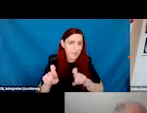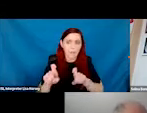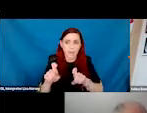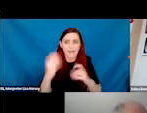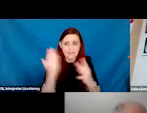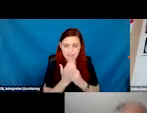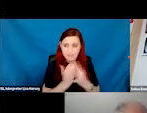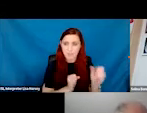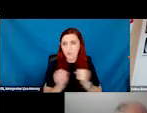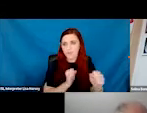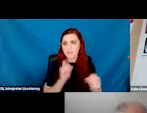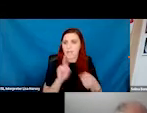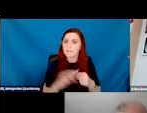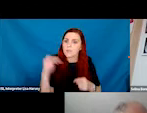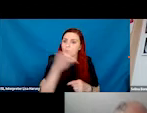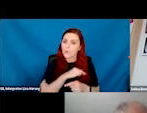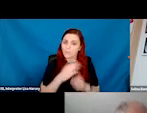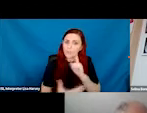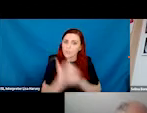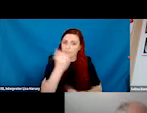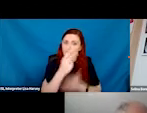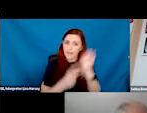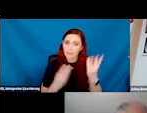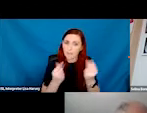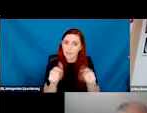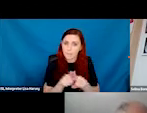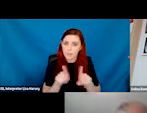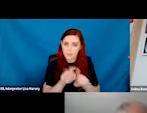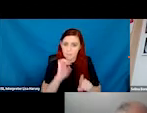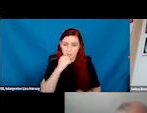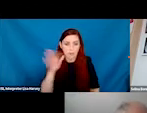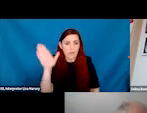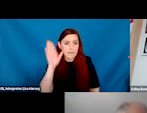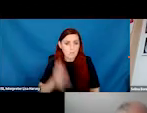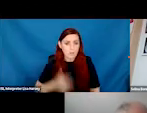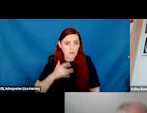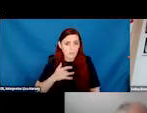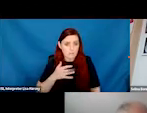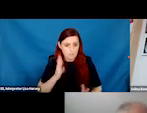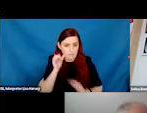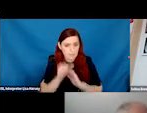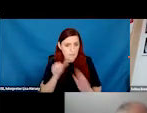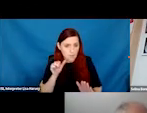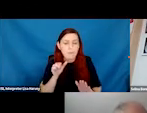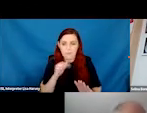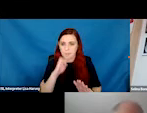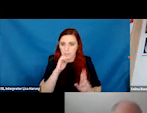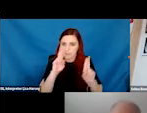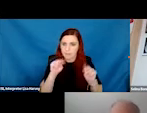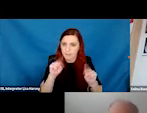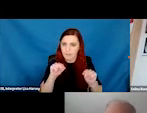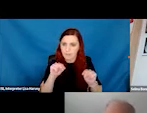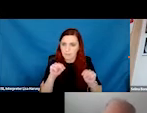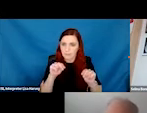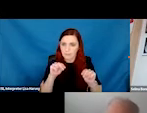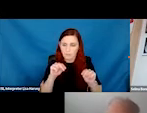It's also essential for achieving value for money, because listening to lived experience enables the targeting of expenditure